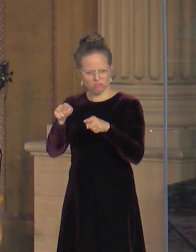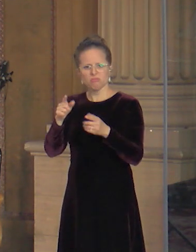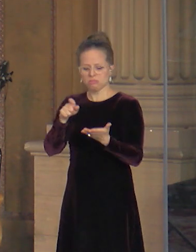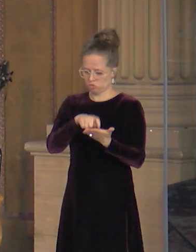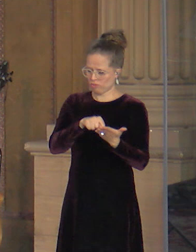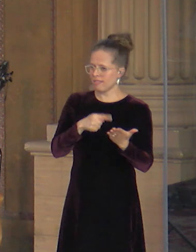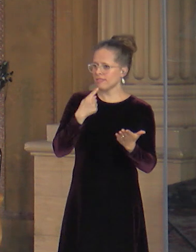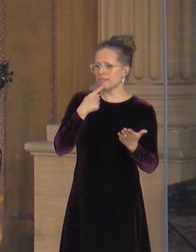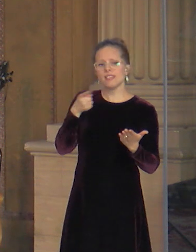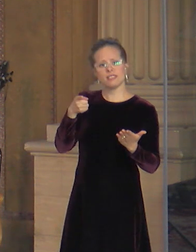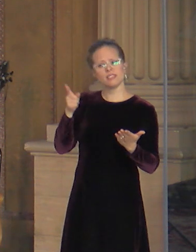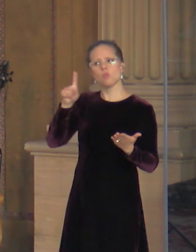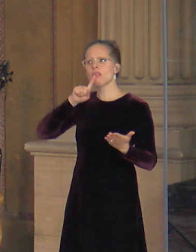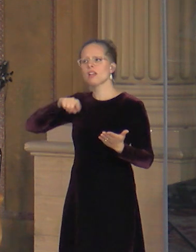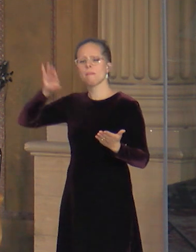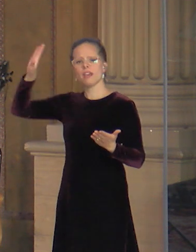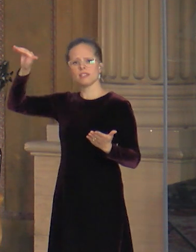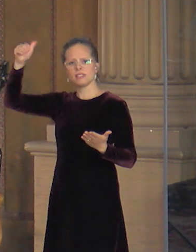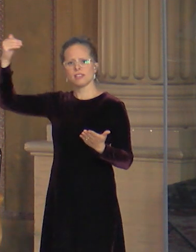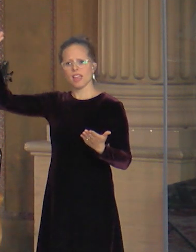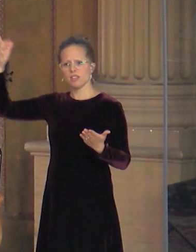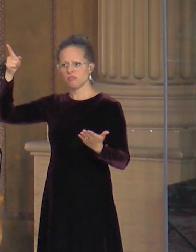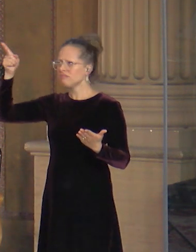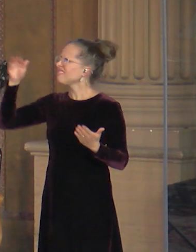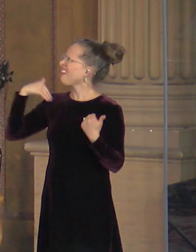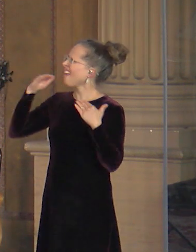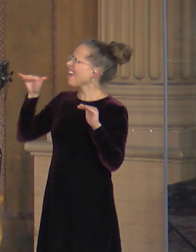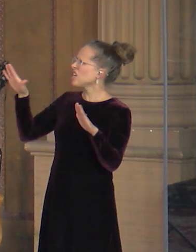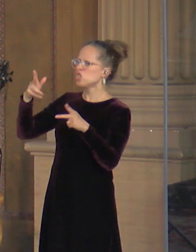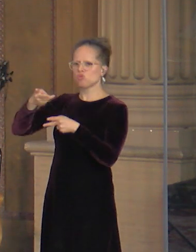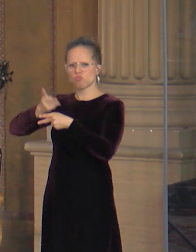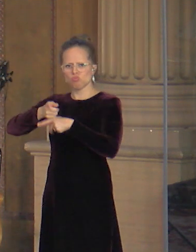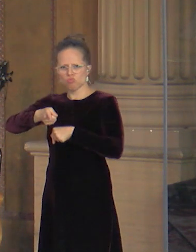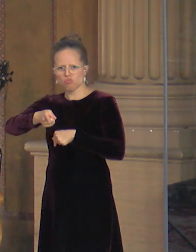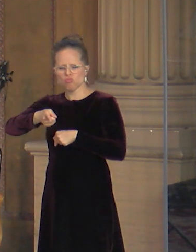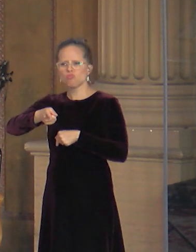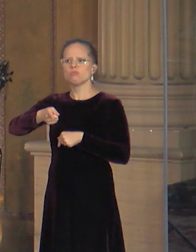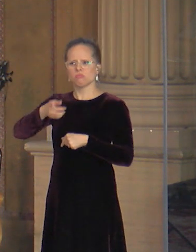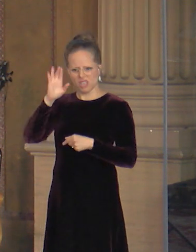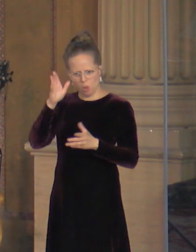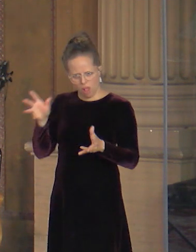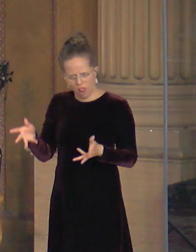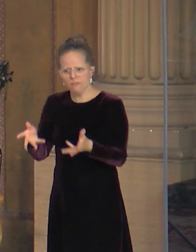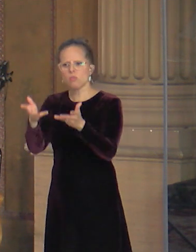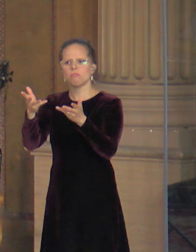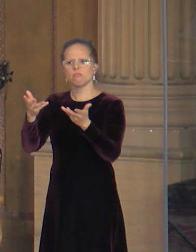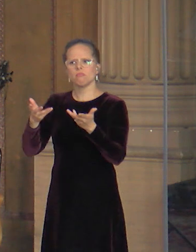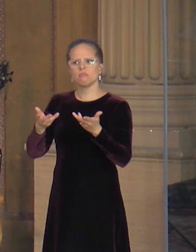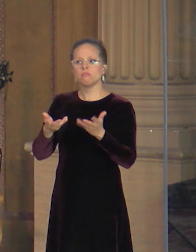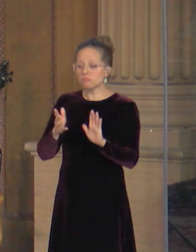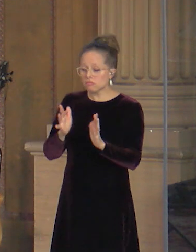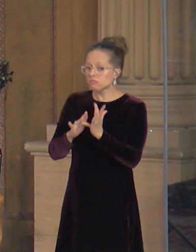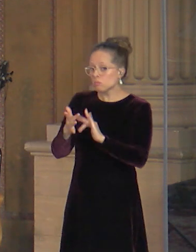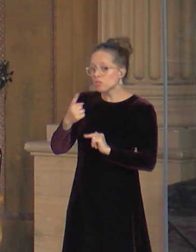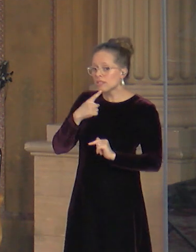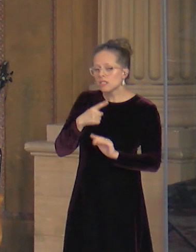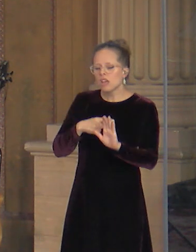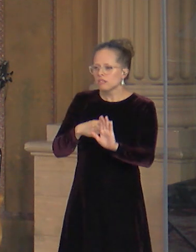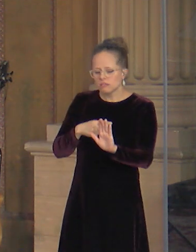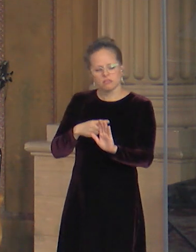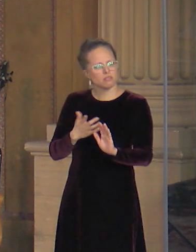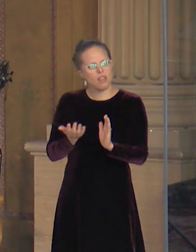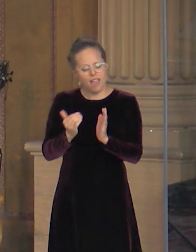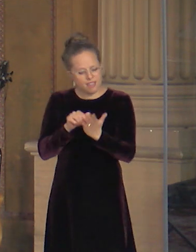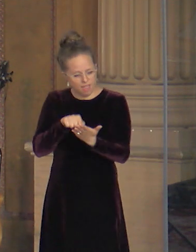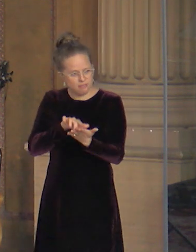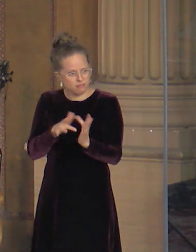angels concerning you and on their hands they will bear you up lest you strike your foot against a stone Jesus said to him again it